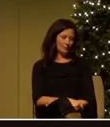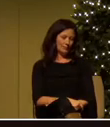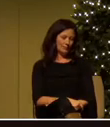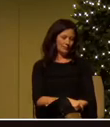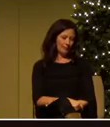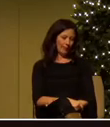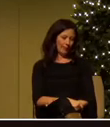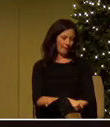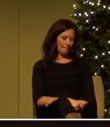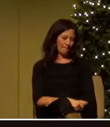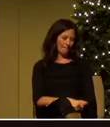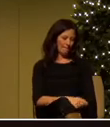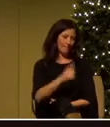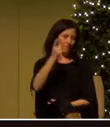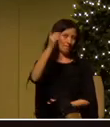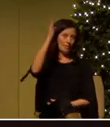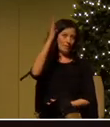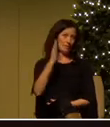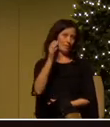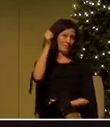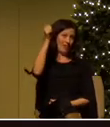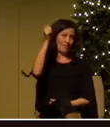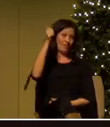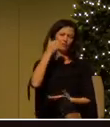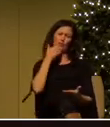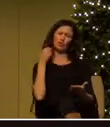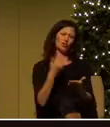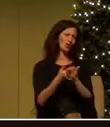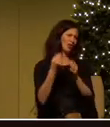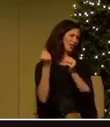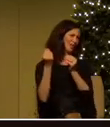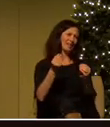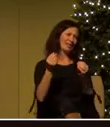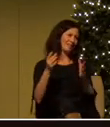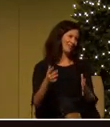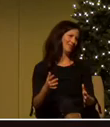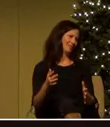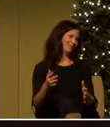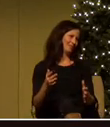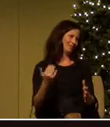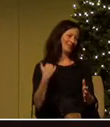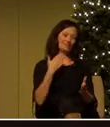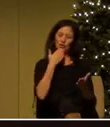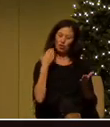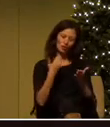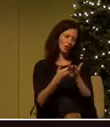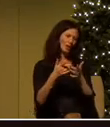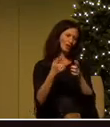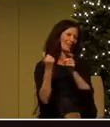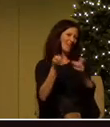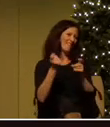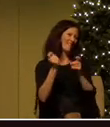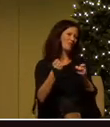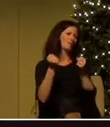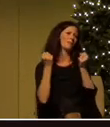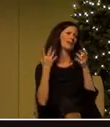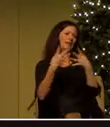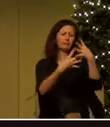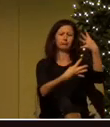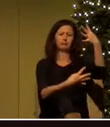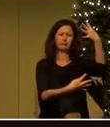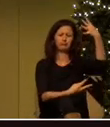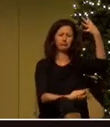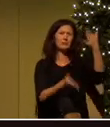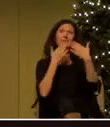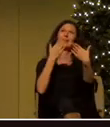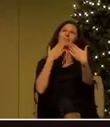And so God is a good giver, and he gives good gifts. And there are so many things we can thank him for, but there's one thing